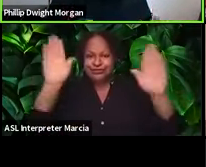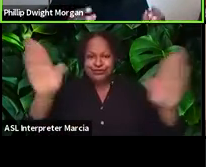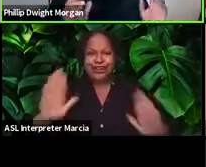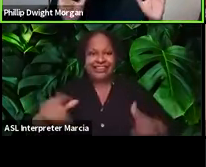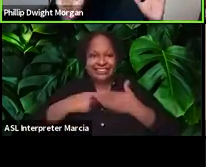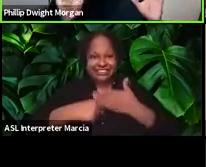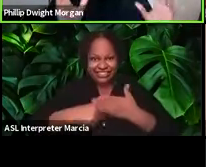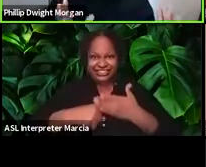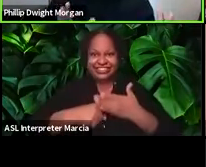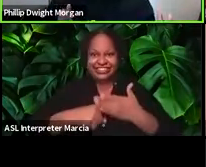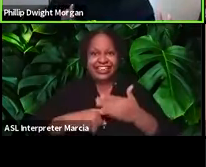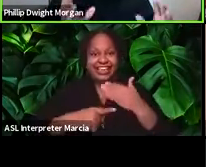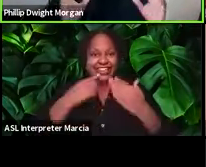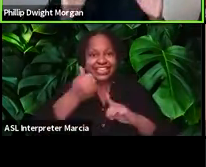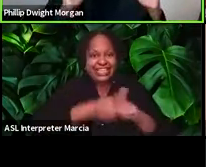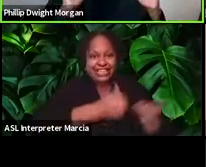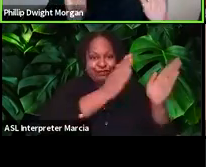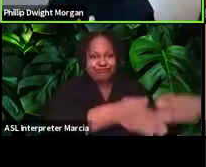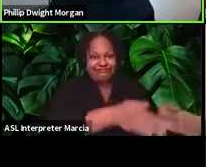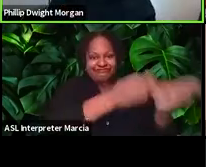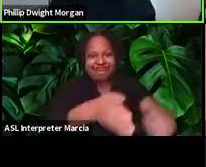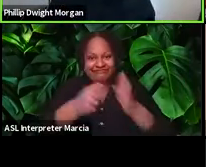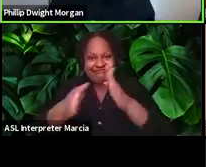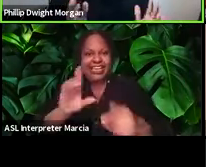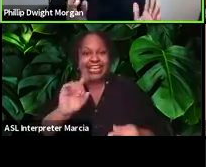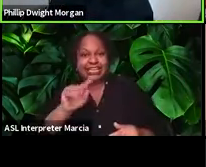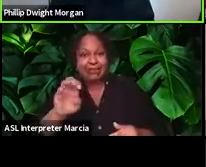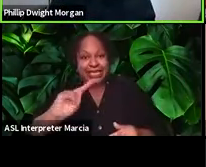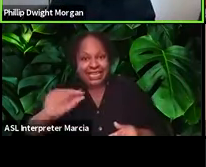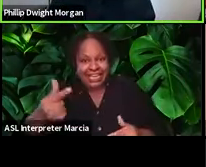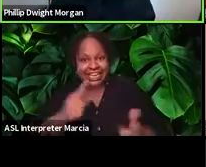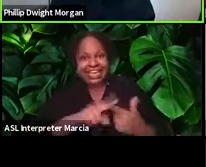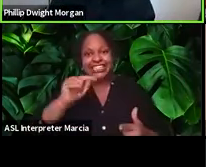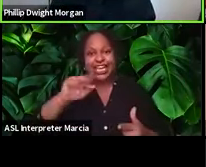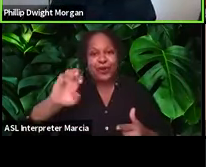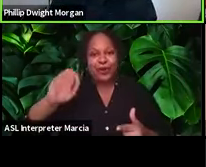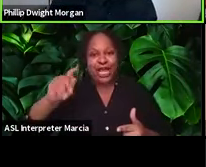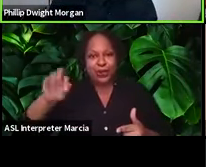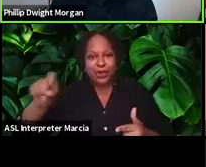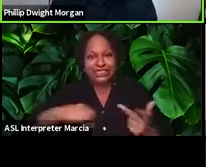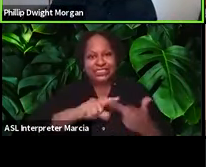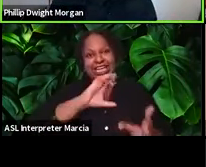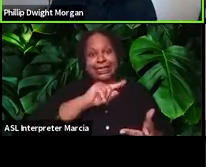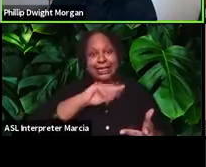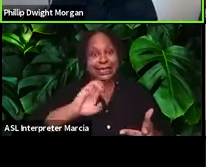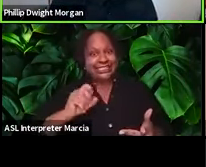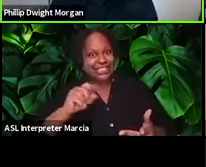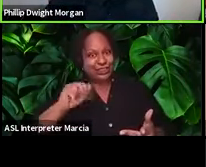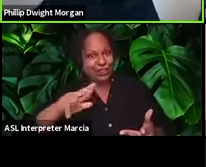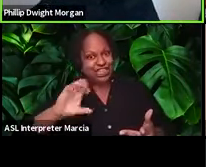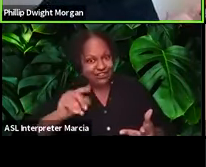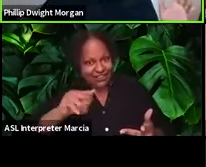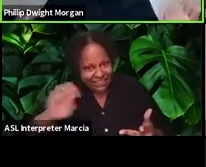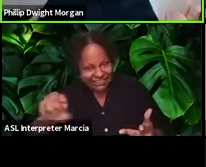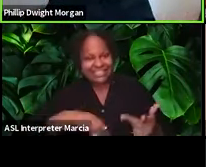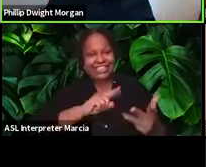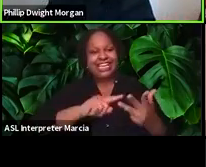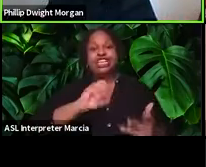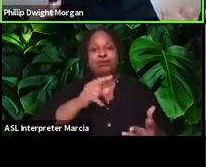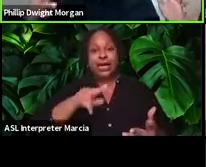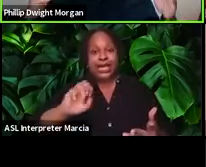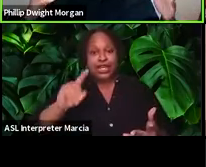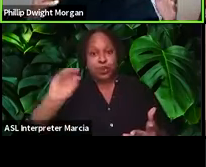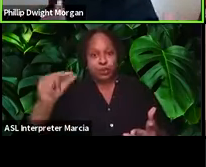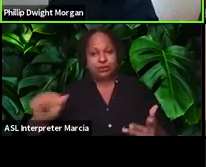conversation. I want to thank each panelist, Debbie King, Tyrone Edwards, Celina Caesar-Chavannes, Sharmarke